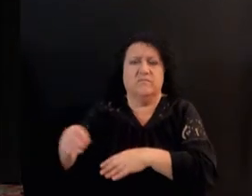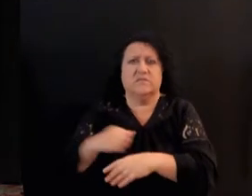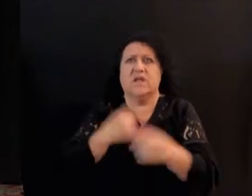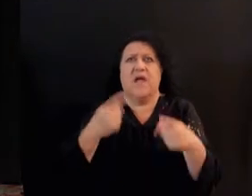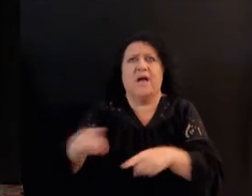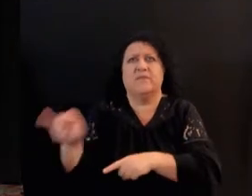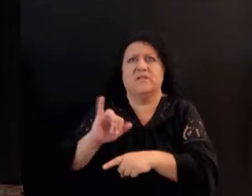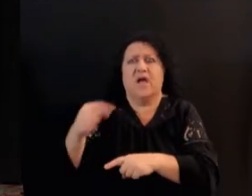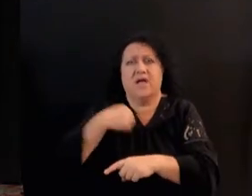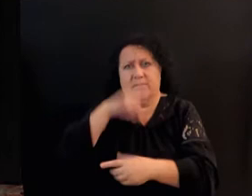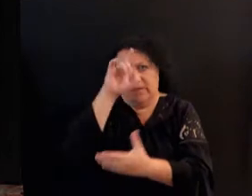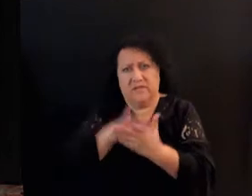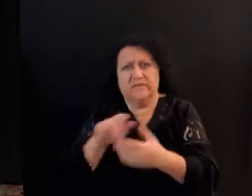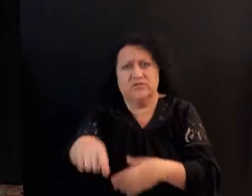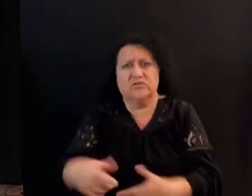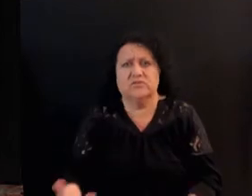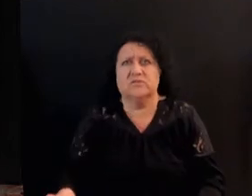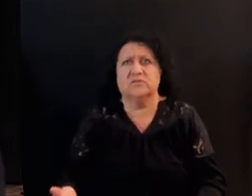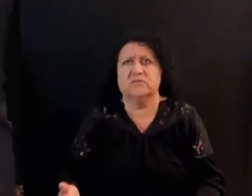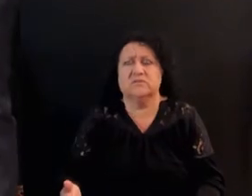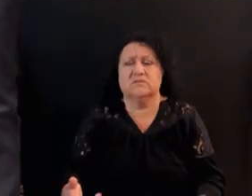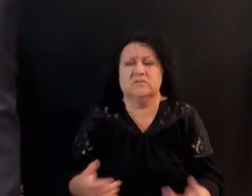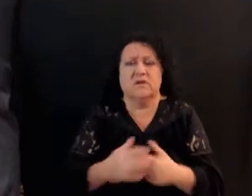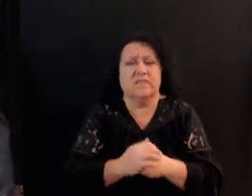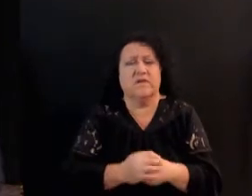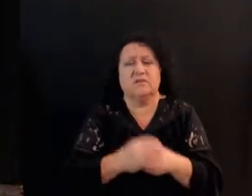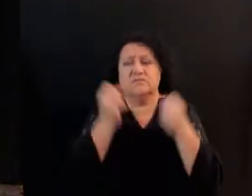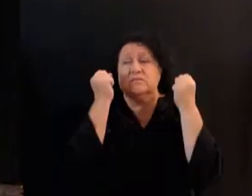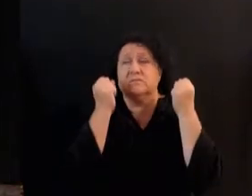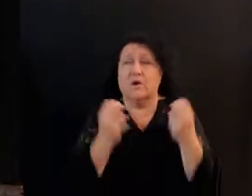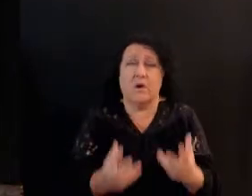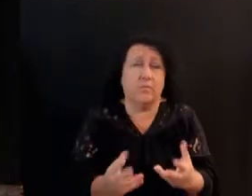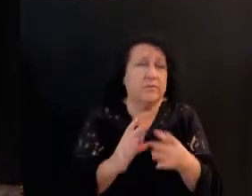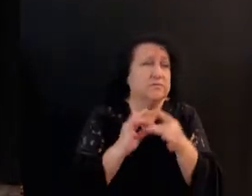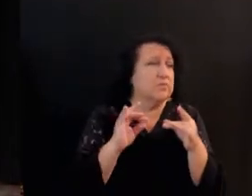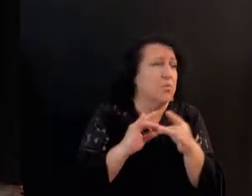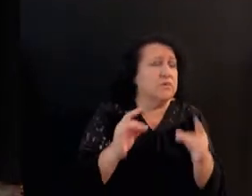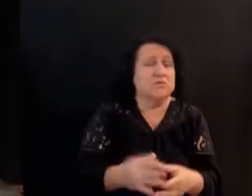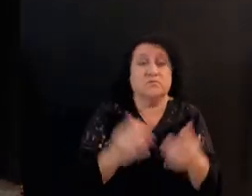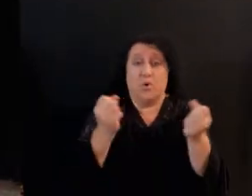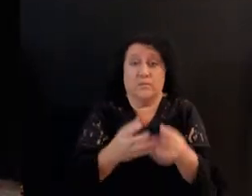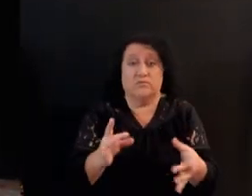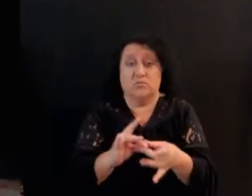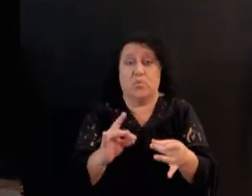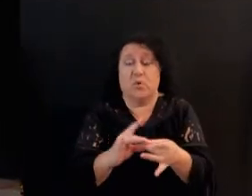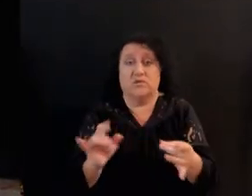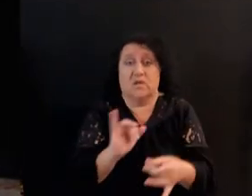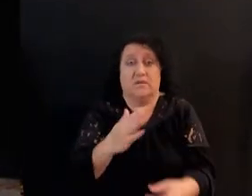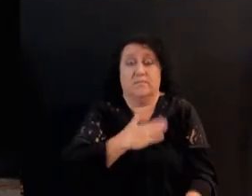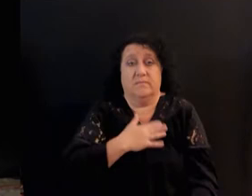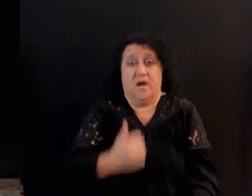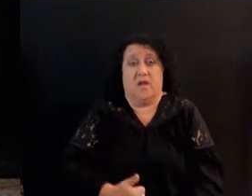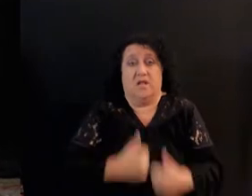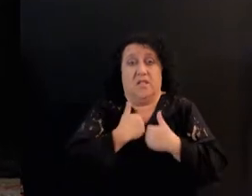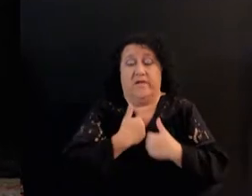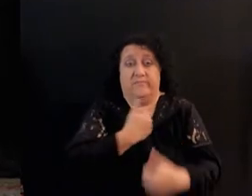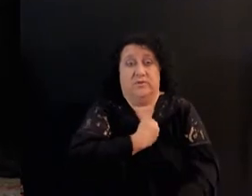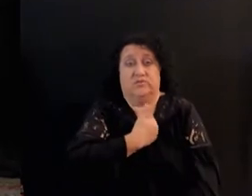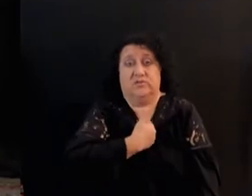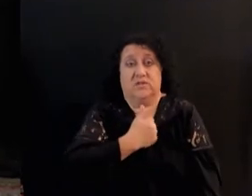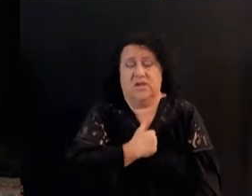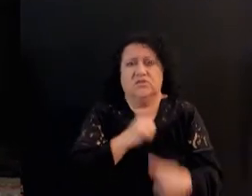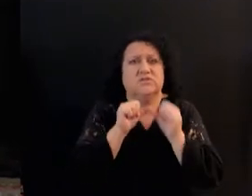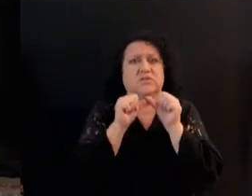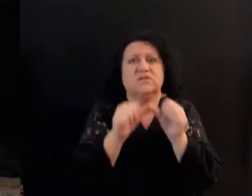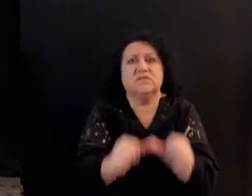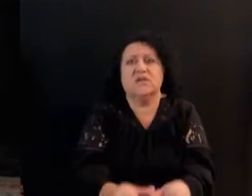Lord, have mercy. This year, I know so many stories, so many in my own life, personally, that just continues to